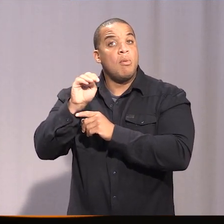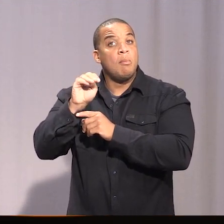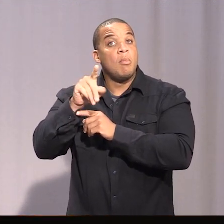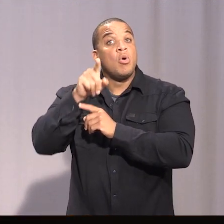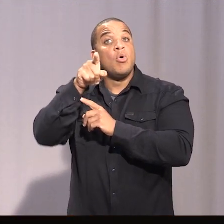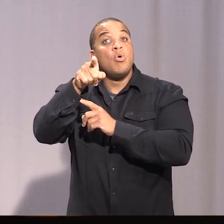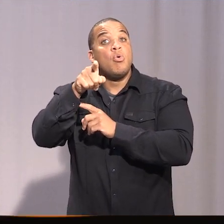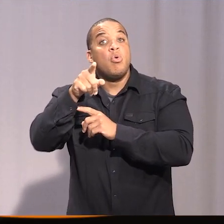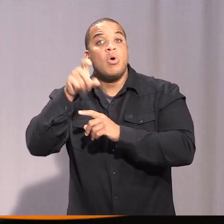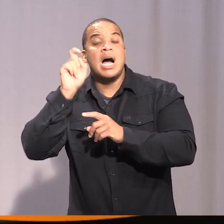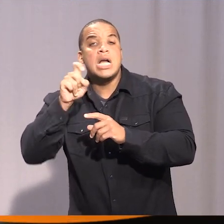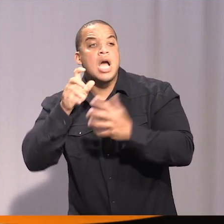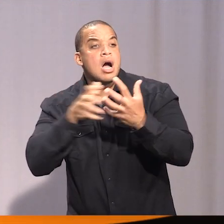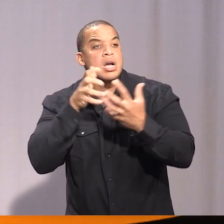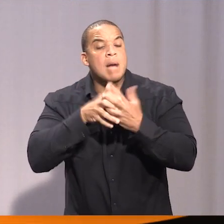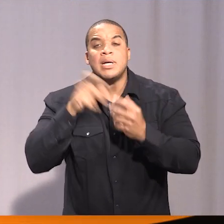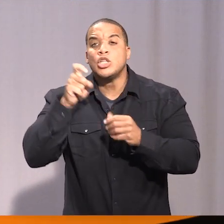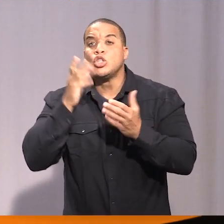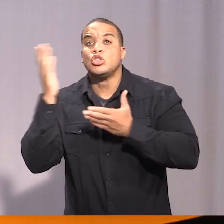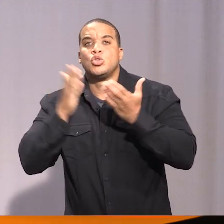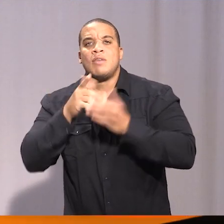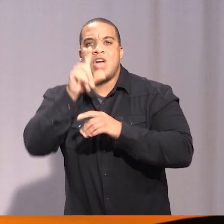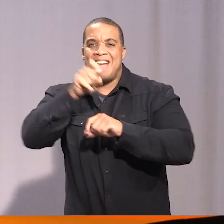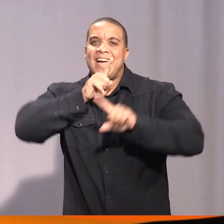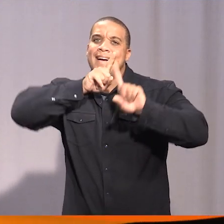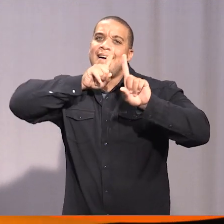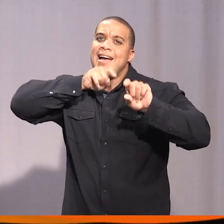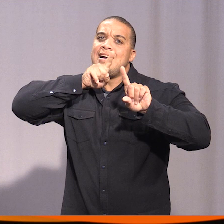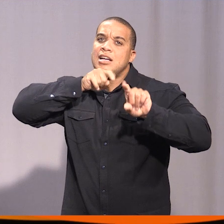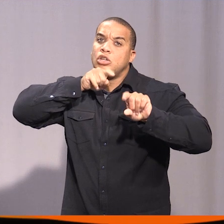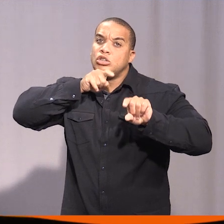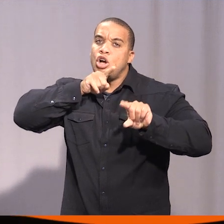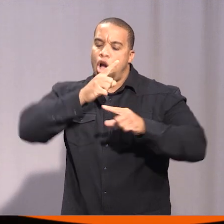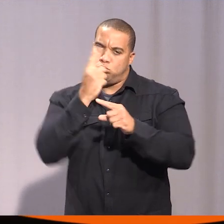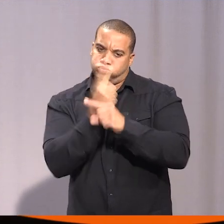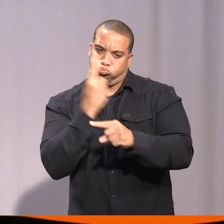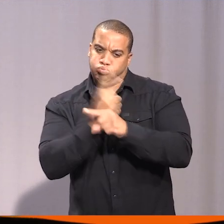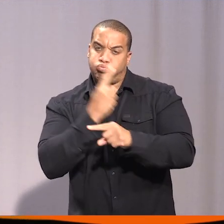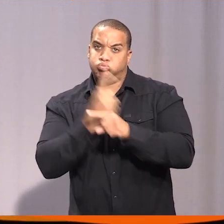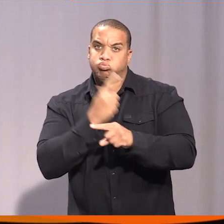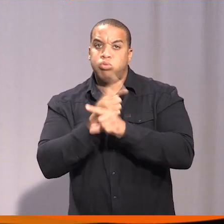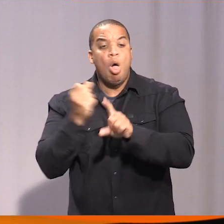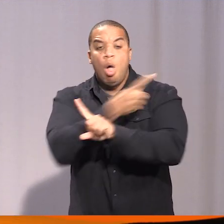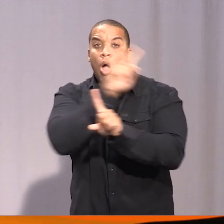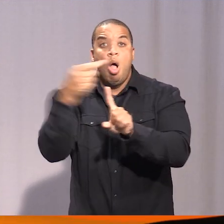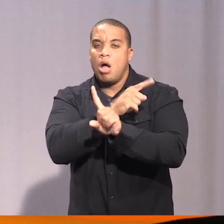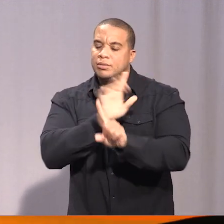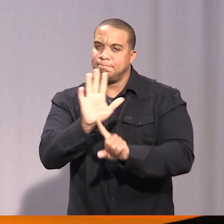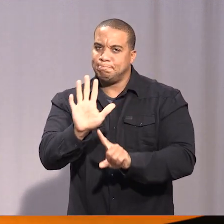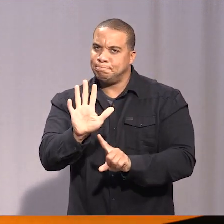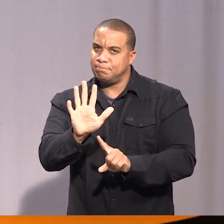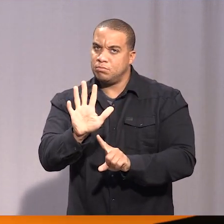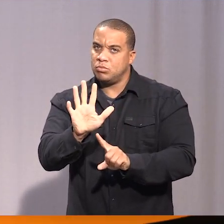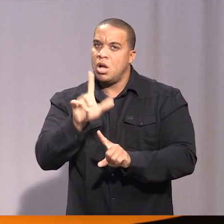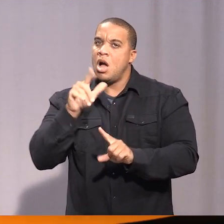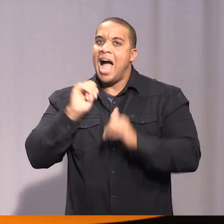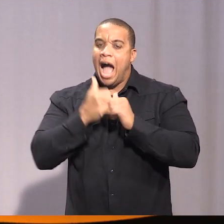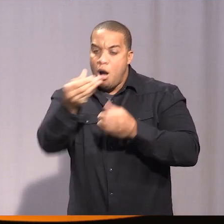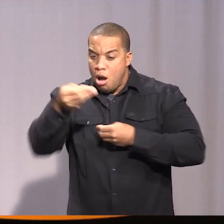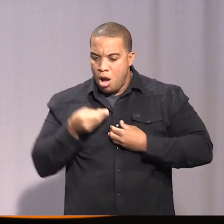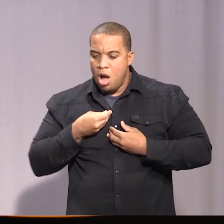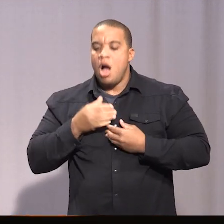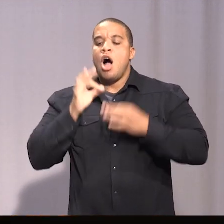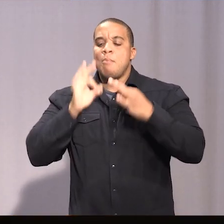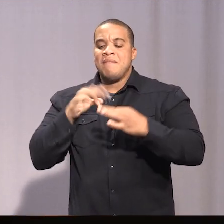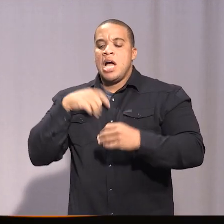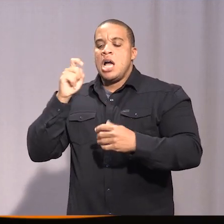for accommodations or services, you have to answer these questions as accurately and thoroughly as possible, so we may process your